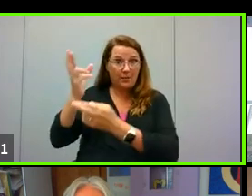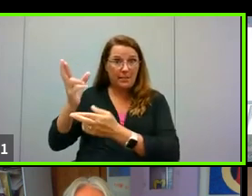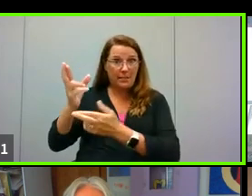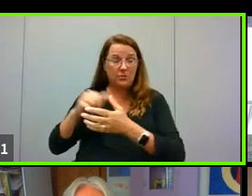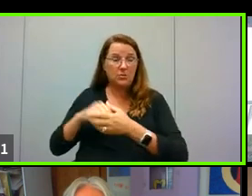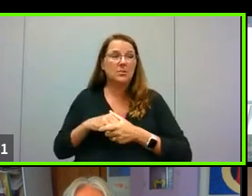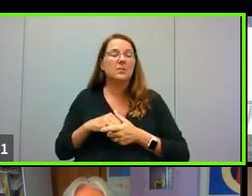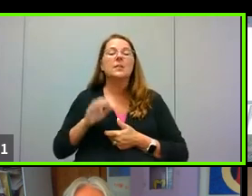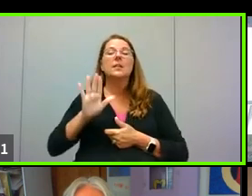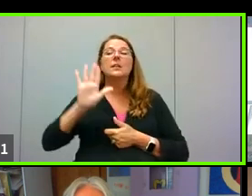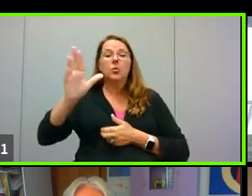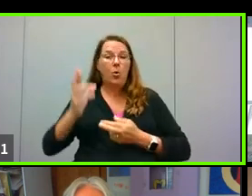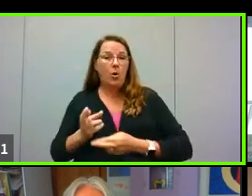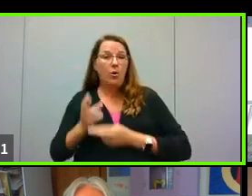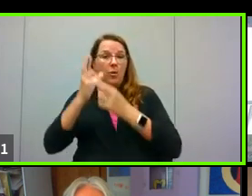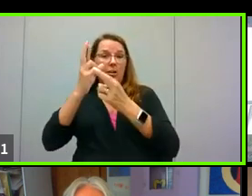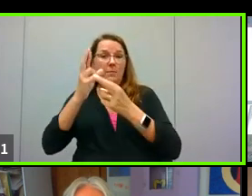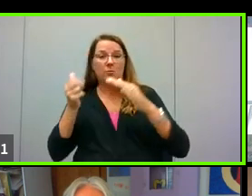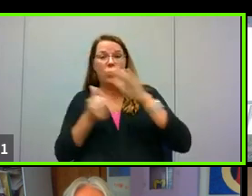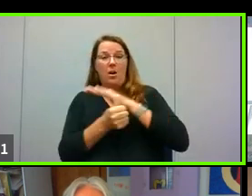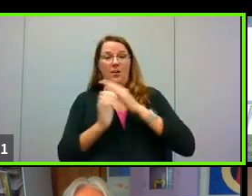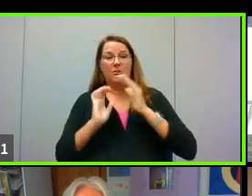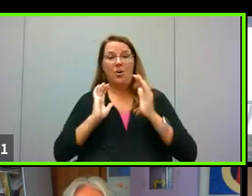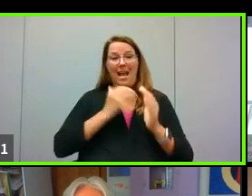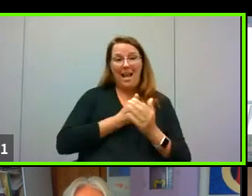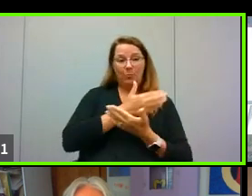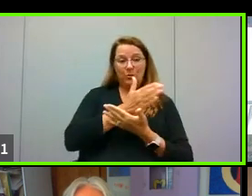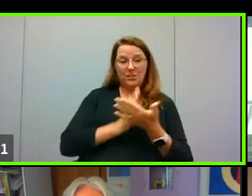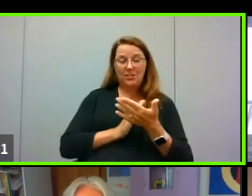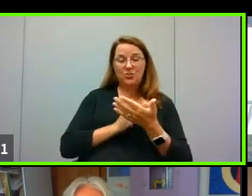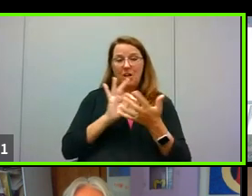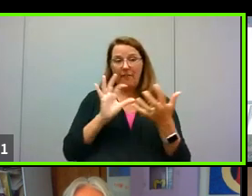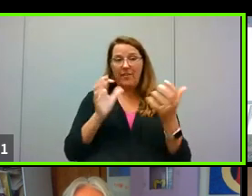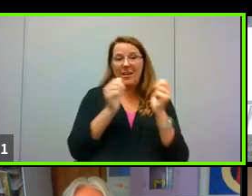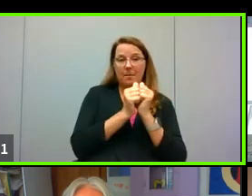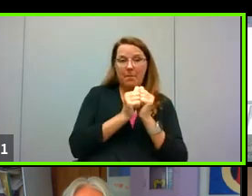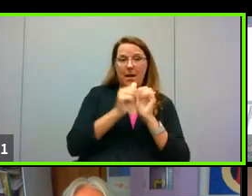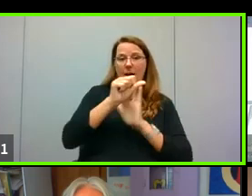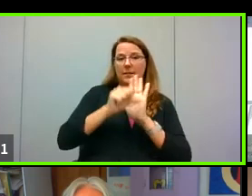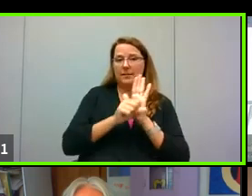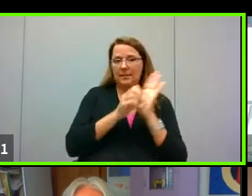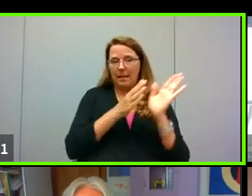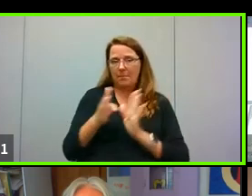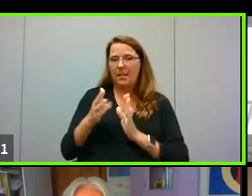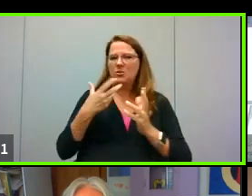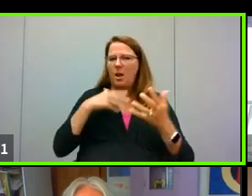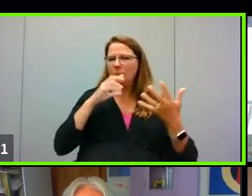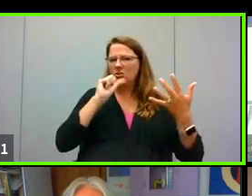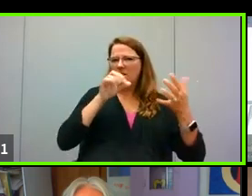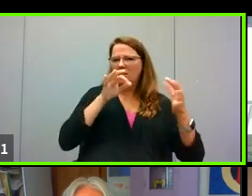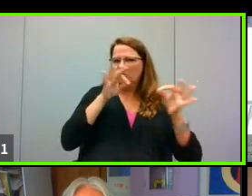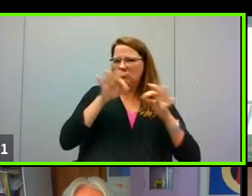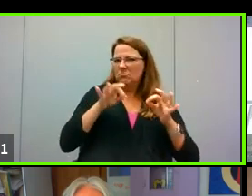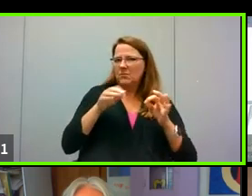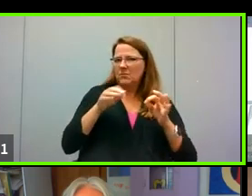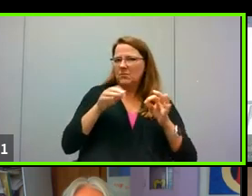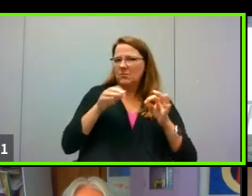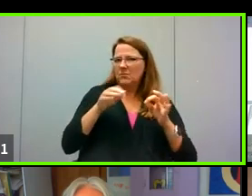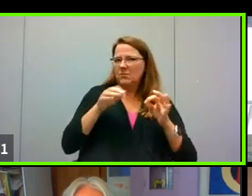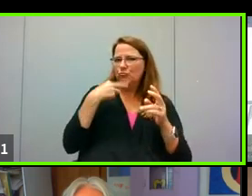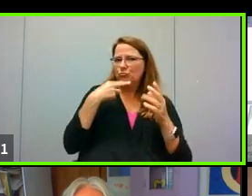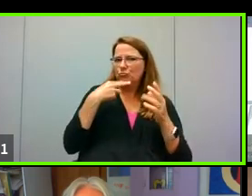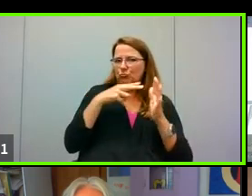I noted, were part of our section of the combined state plan. So let me just read this to you to refresh your memory. So